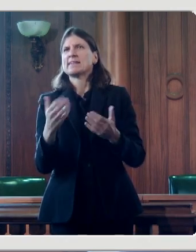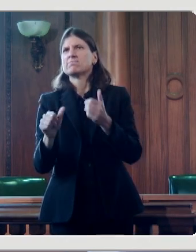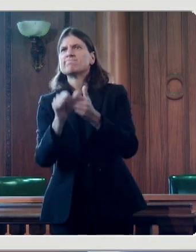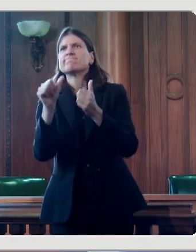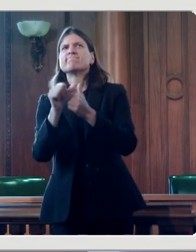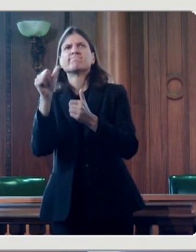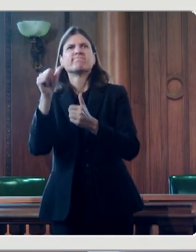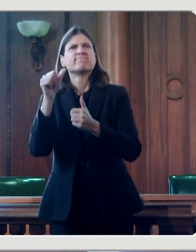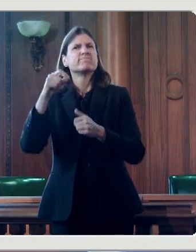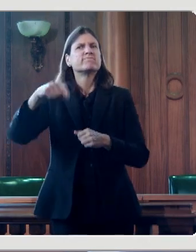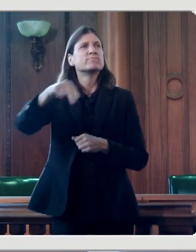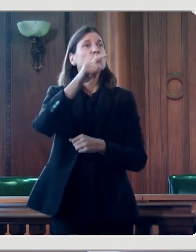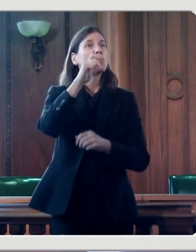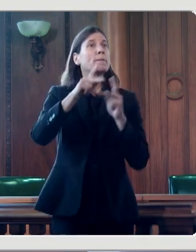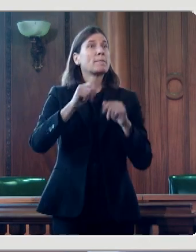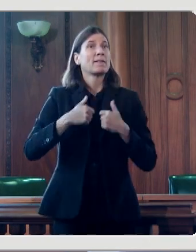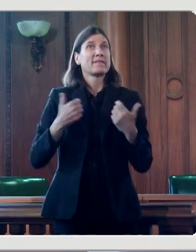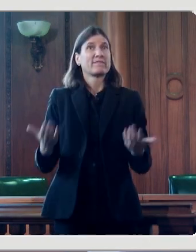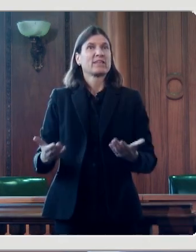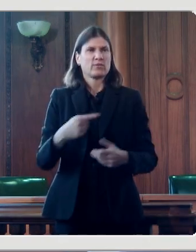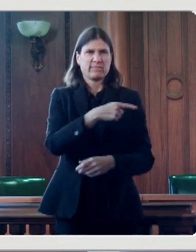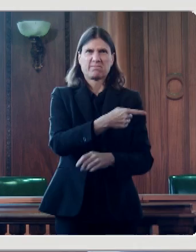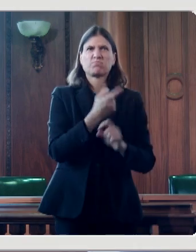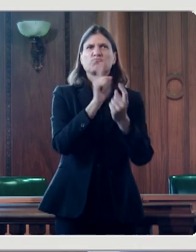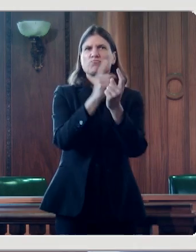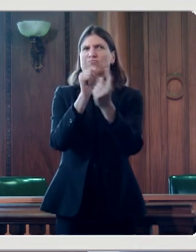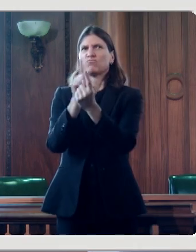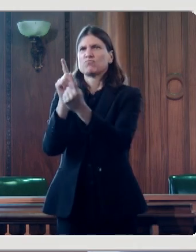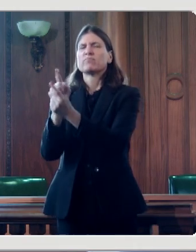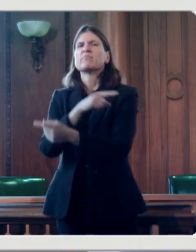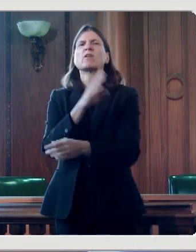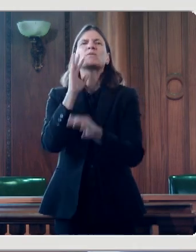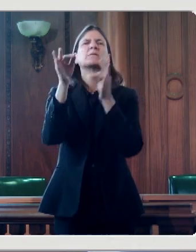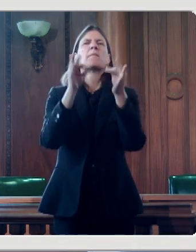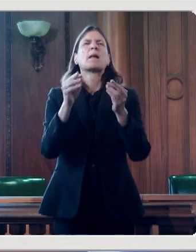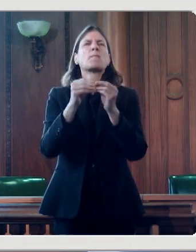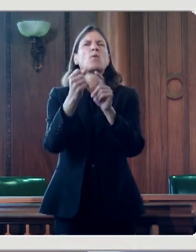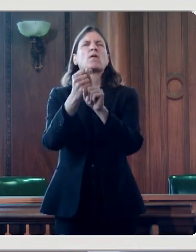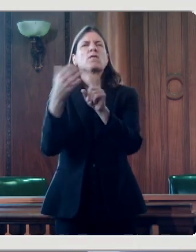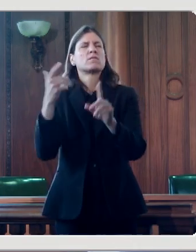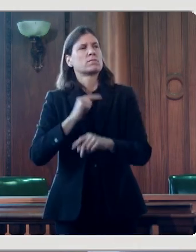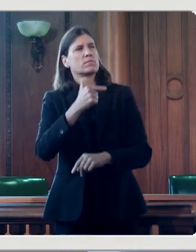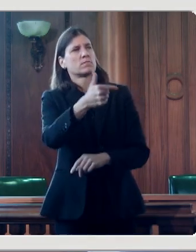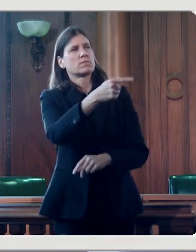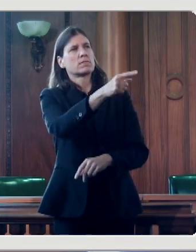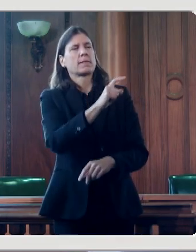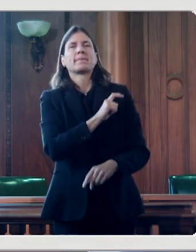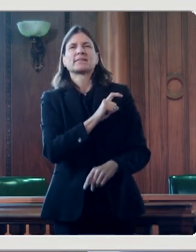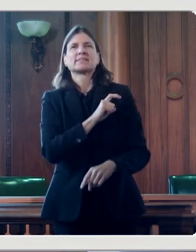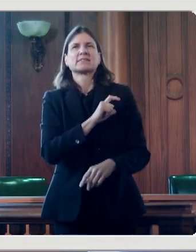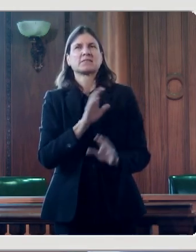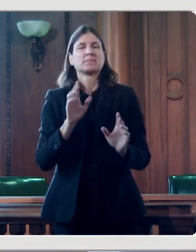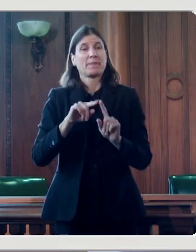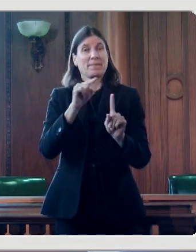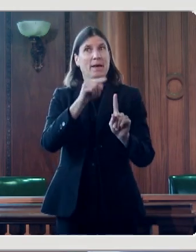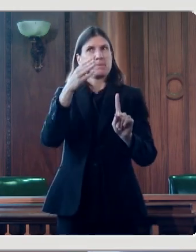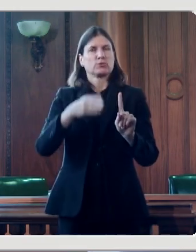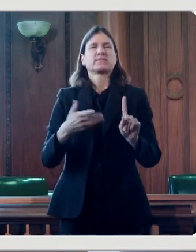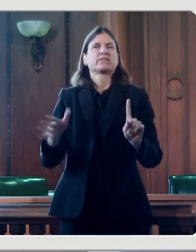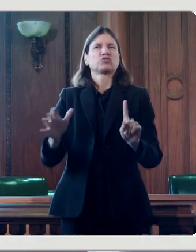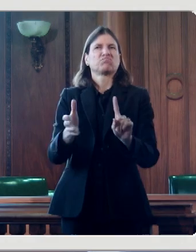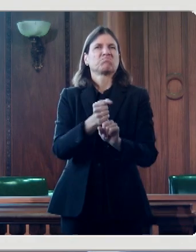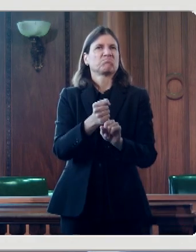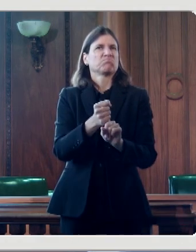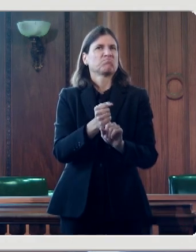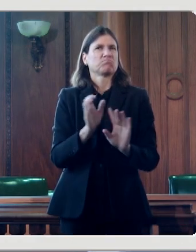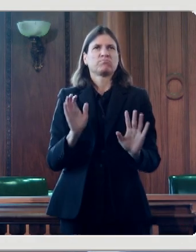There'll be more information to come on this, but to me this seems to be targeted, and I appreciate working with